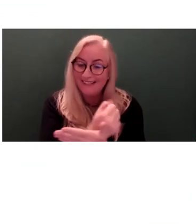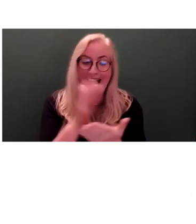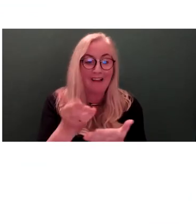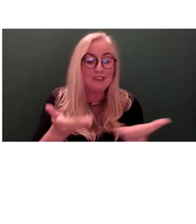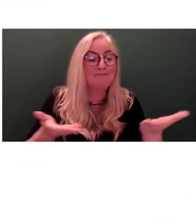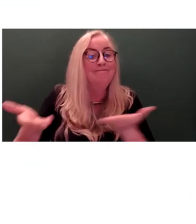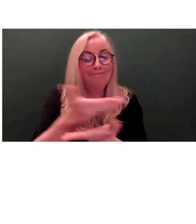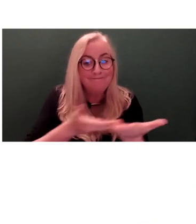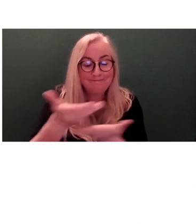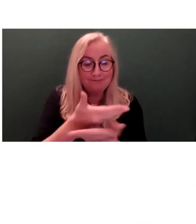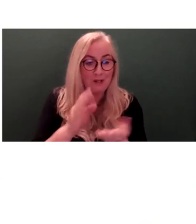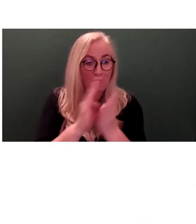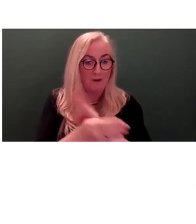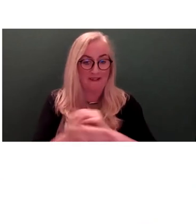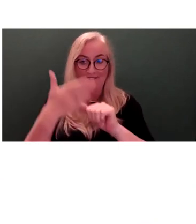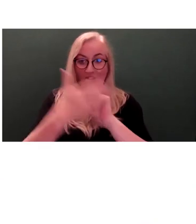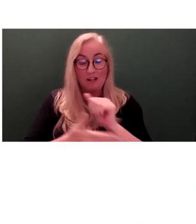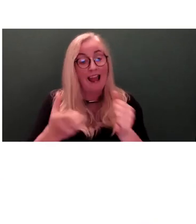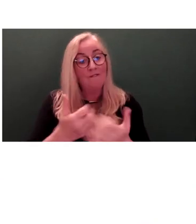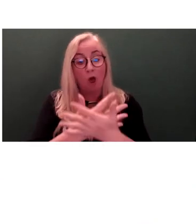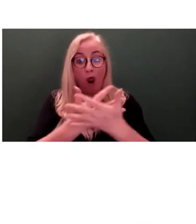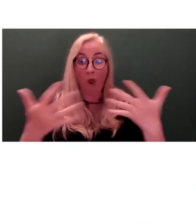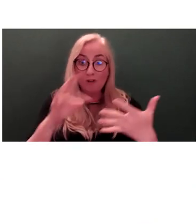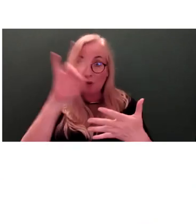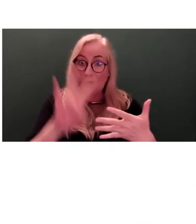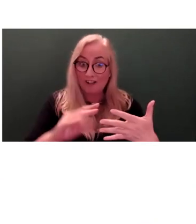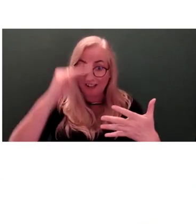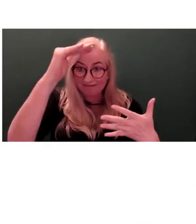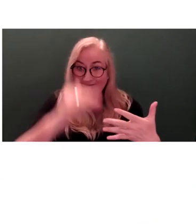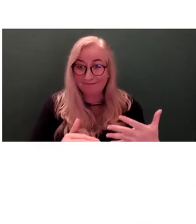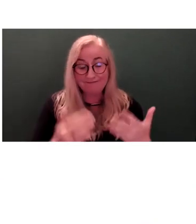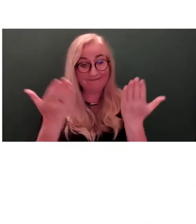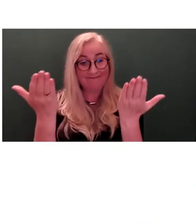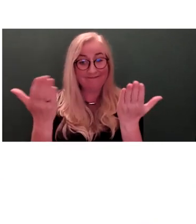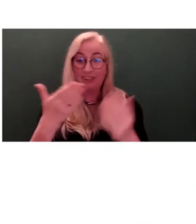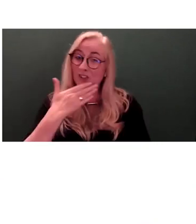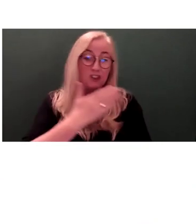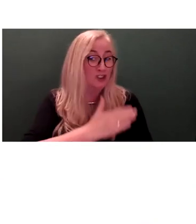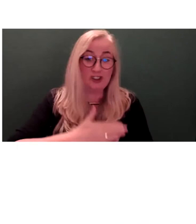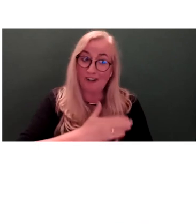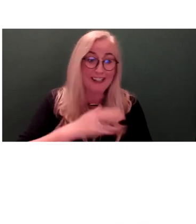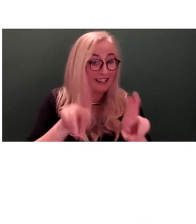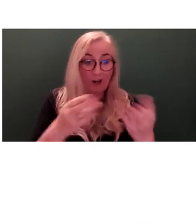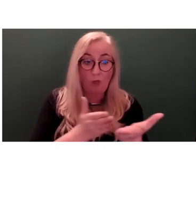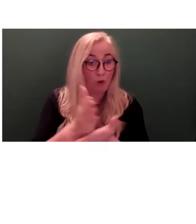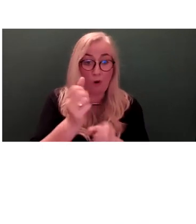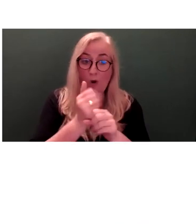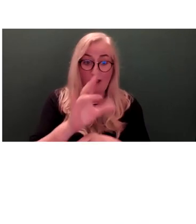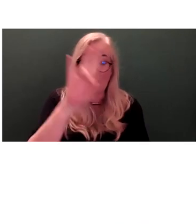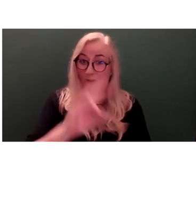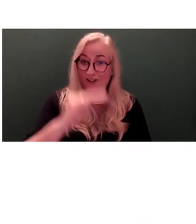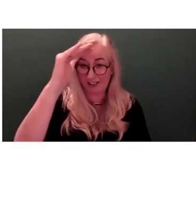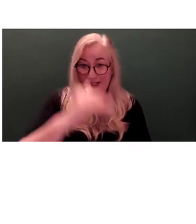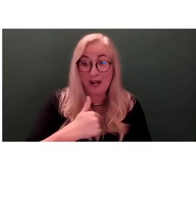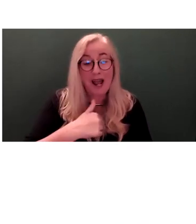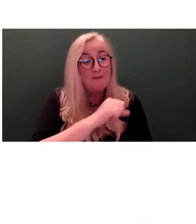to a close. And we've had tons of questions in from the audience, and I'm very sorry we didn't get to all of them. And I'm sure you'll agree we